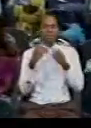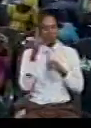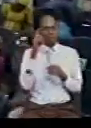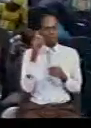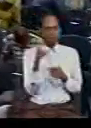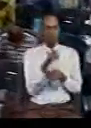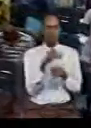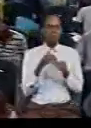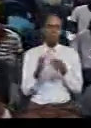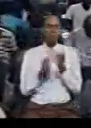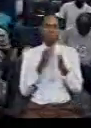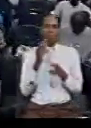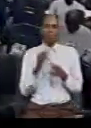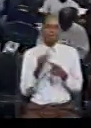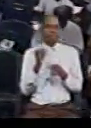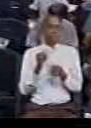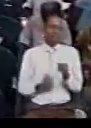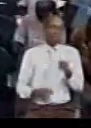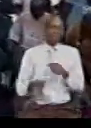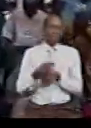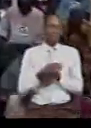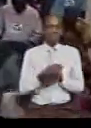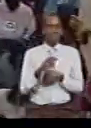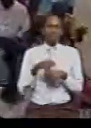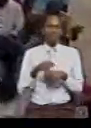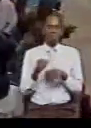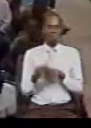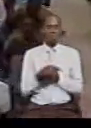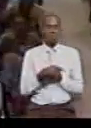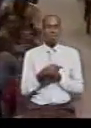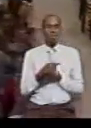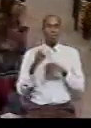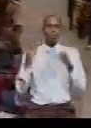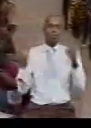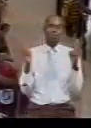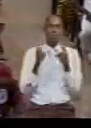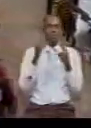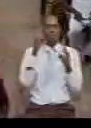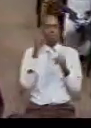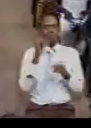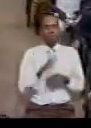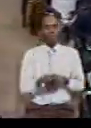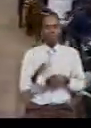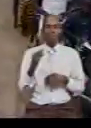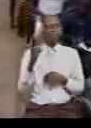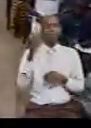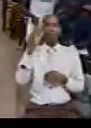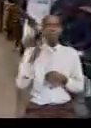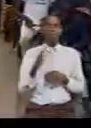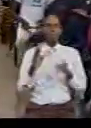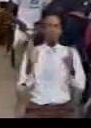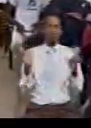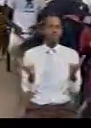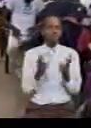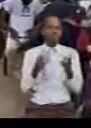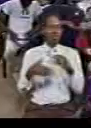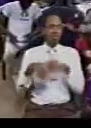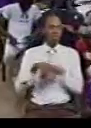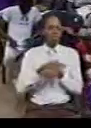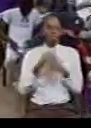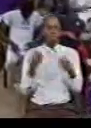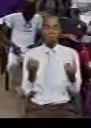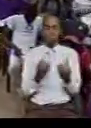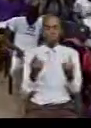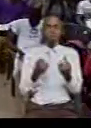Every moment of the day, victory for the child of God. Victory over sin. I